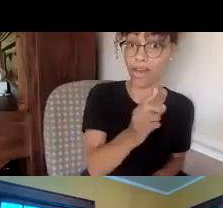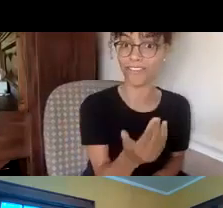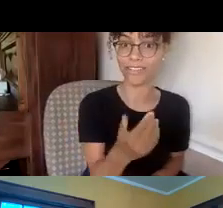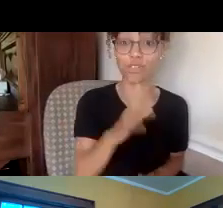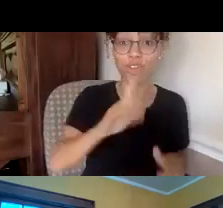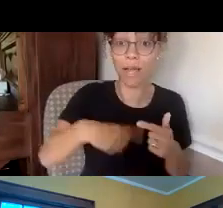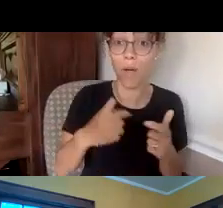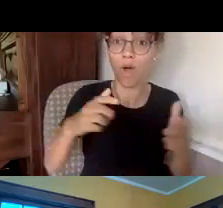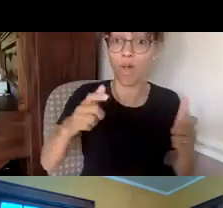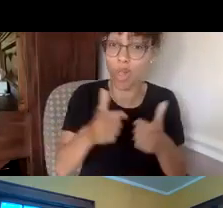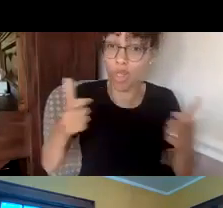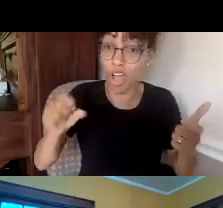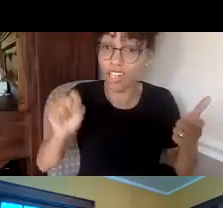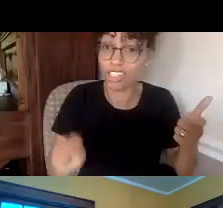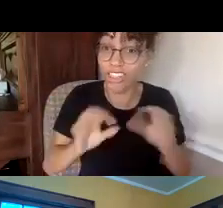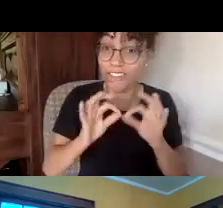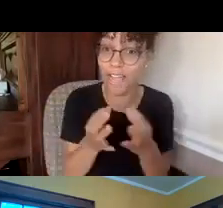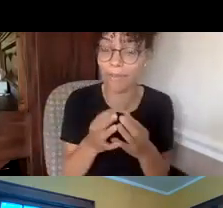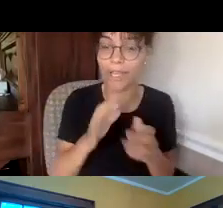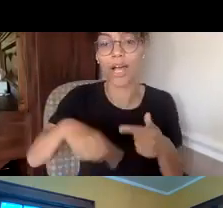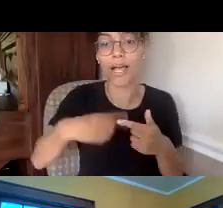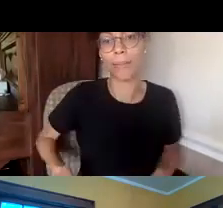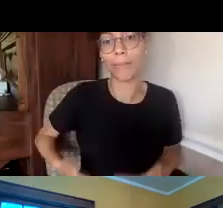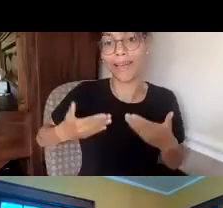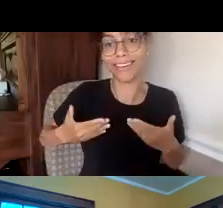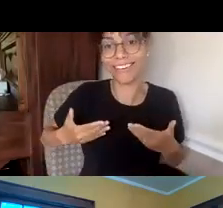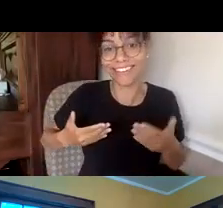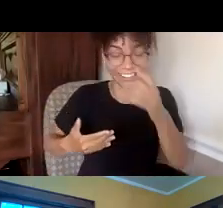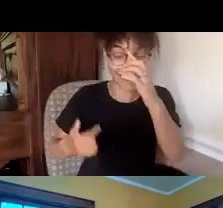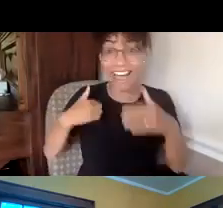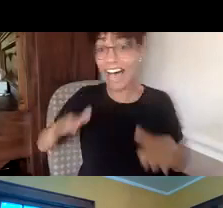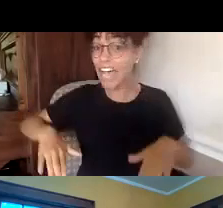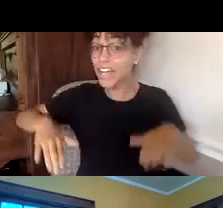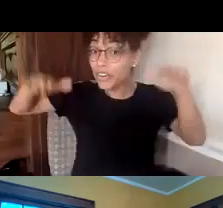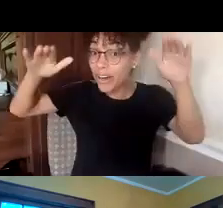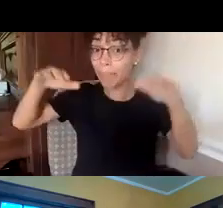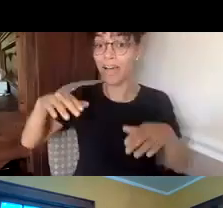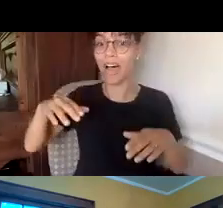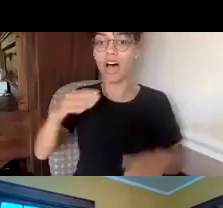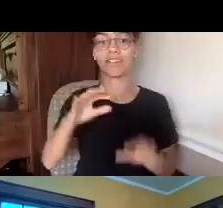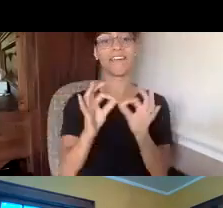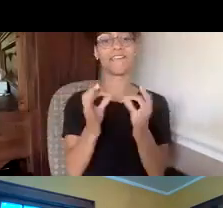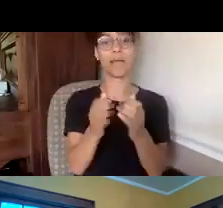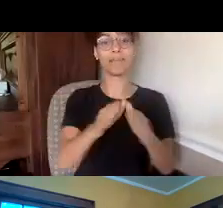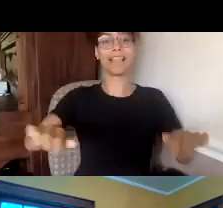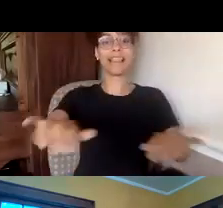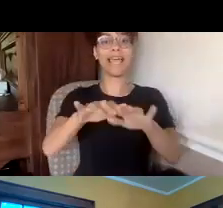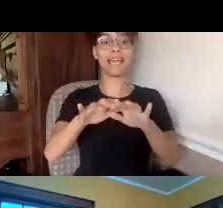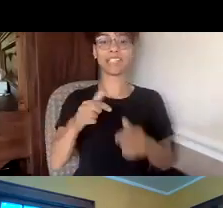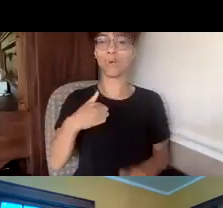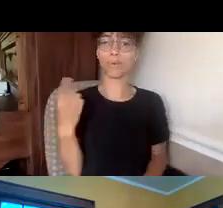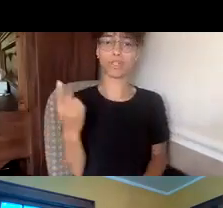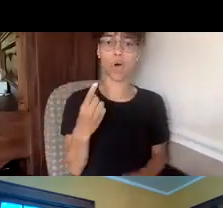large Southern family, you're talking about me. And I also grew up on family land. And so I was always